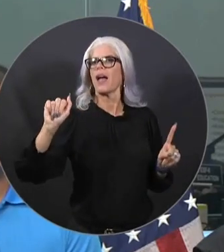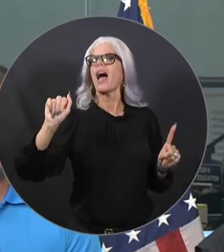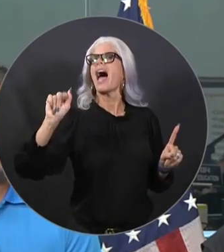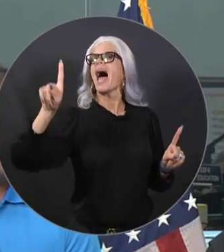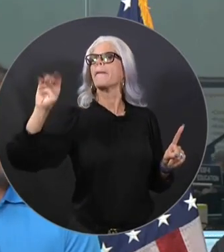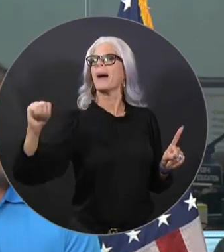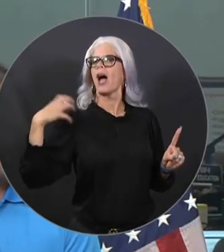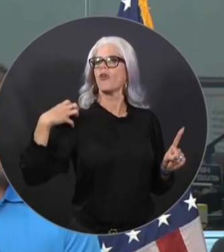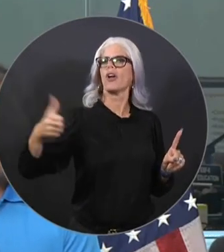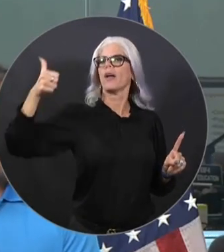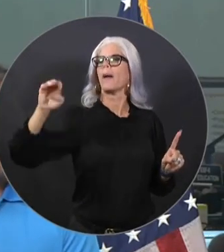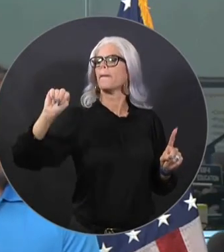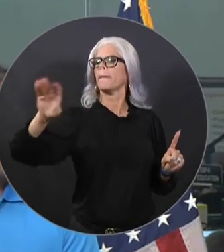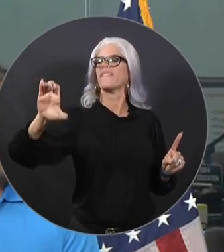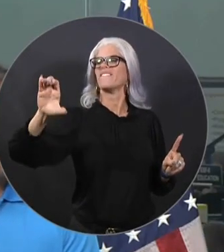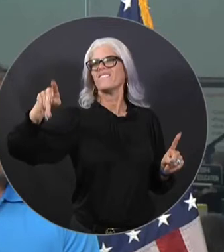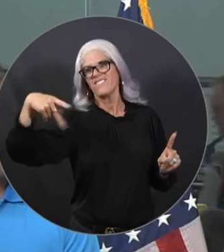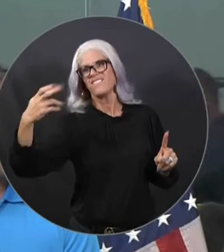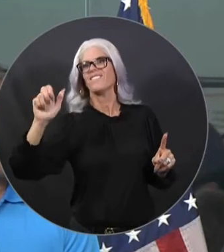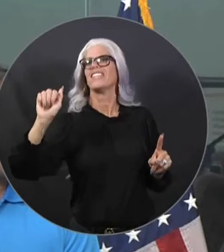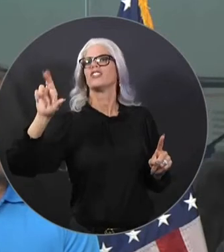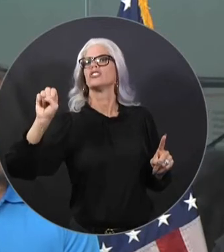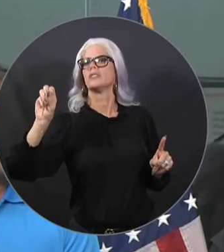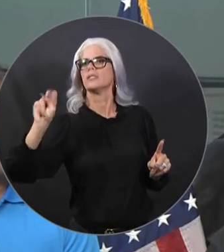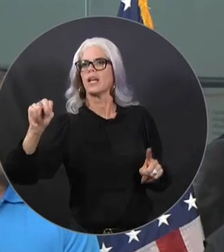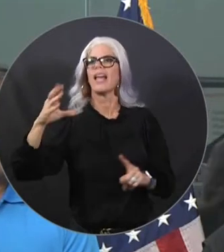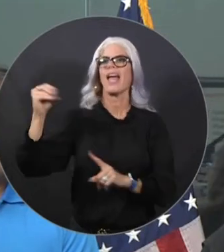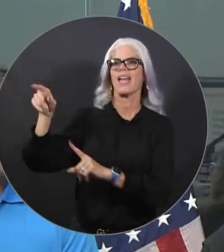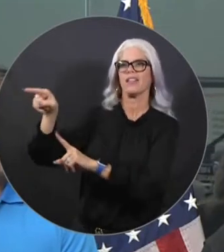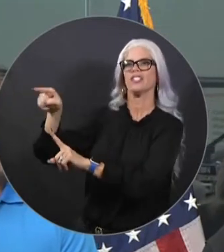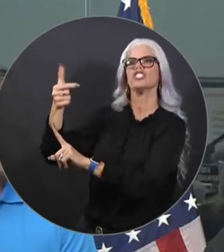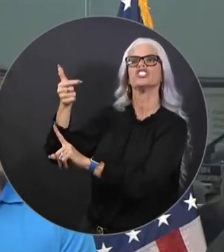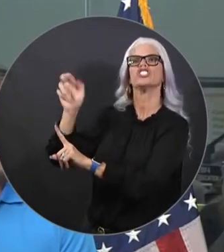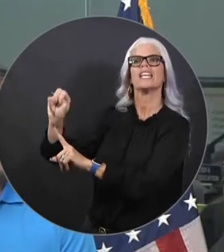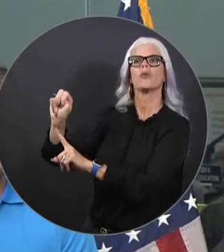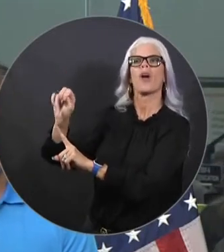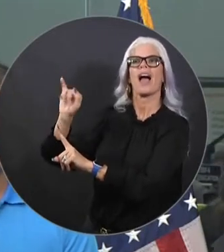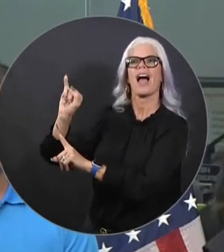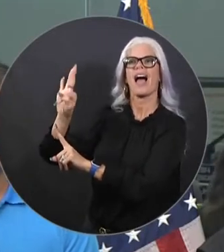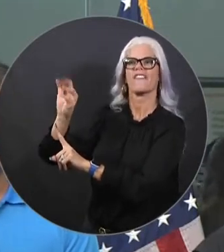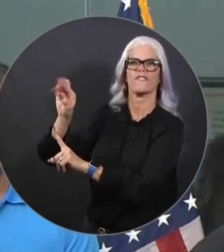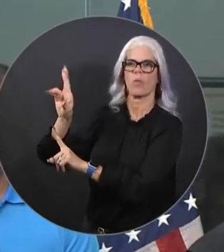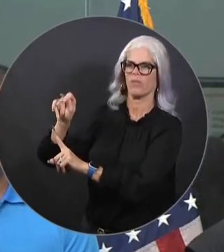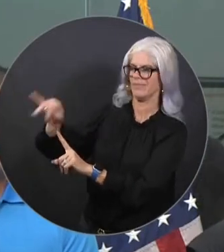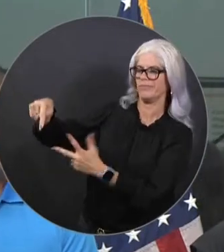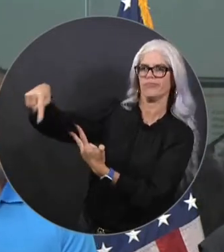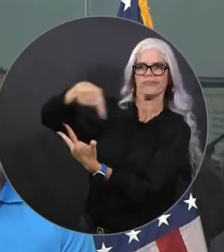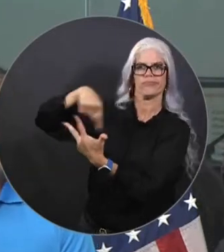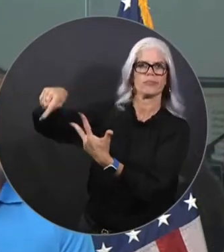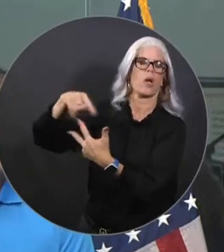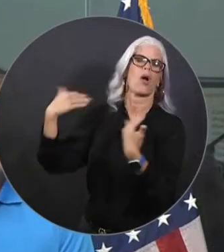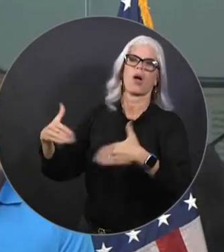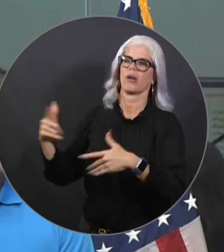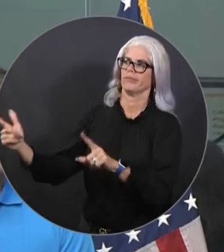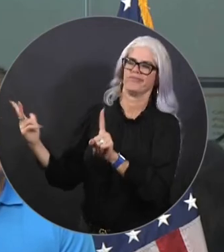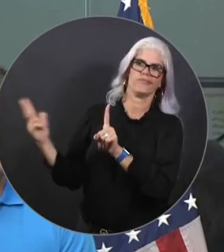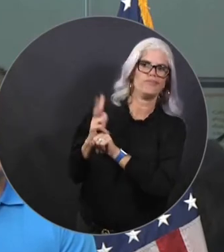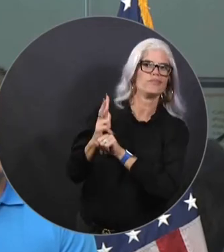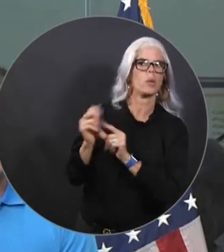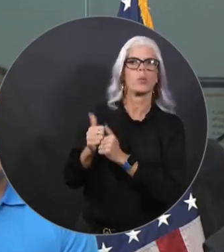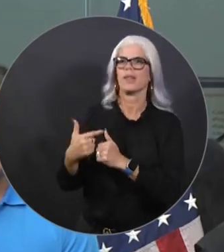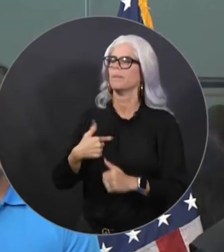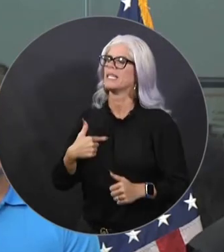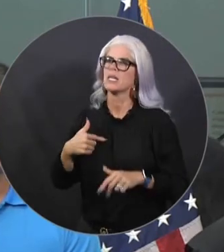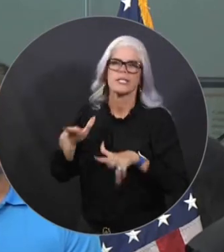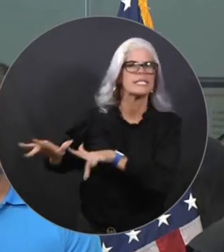as well as the TAG, General Eifert, has been with me since day one, sitting here. He was there at 0700, which means he